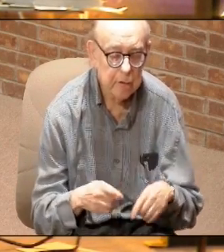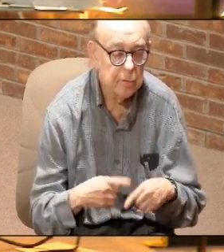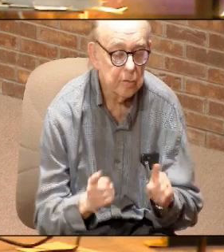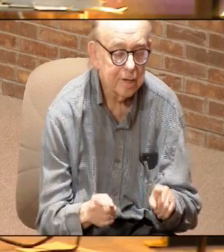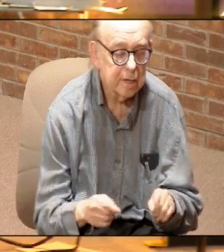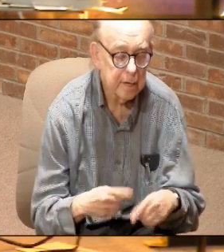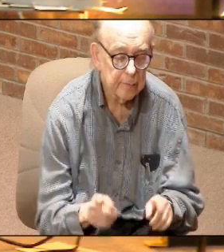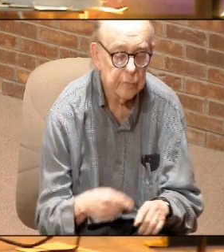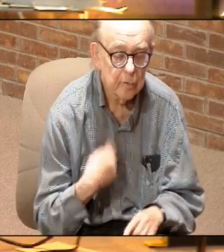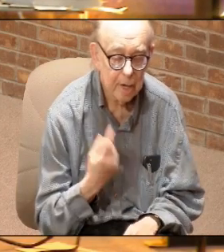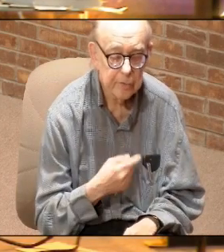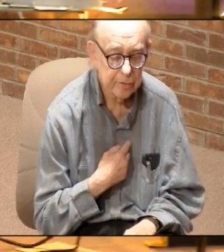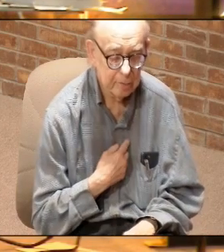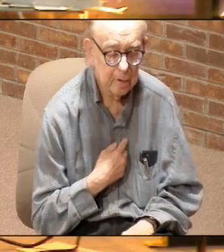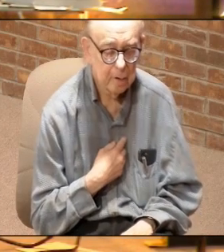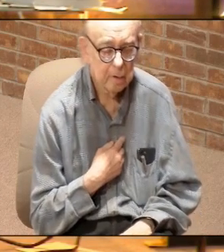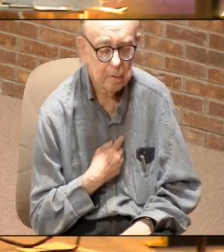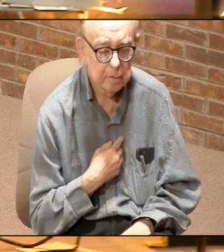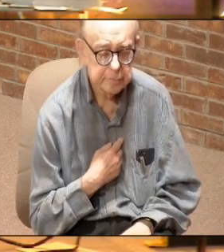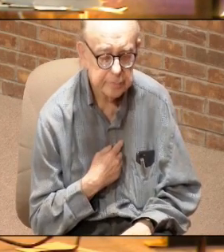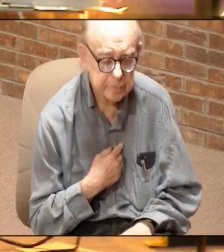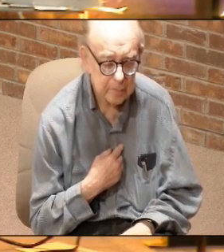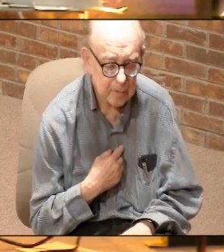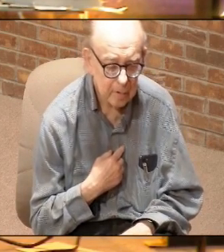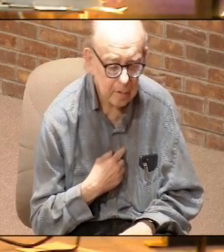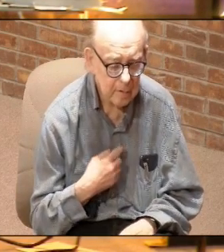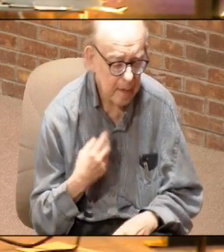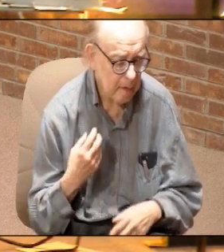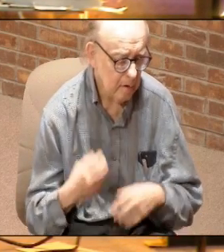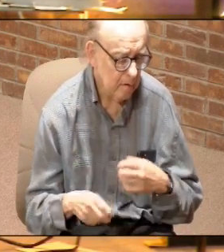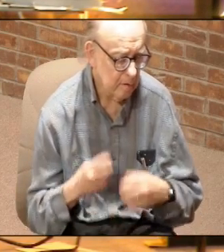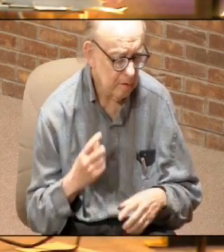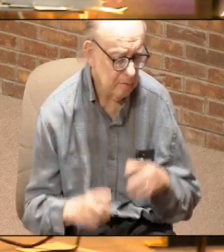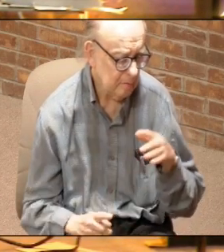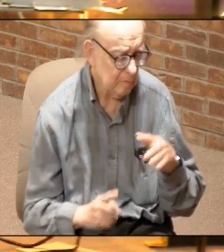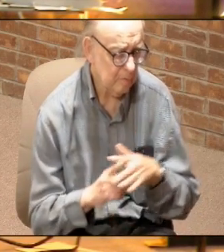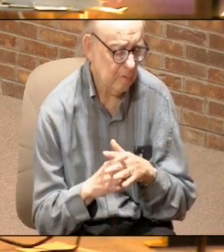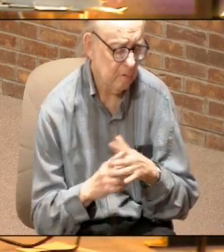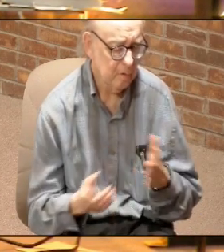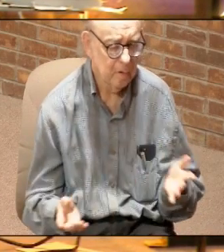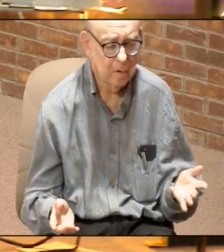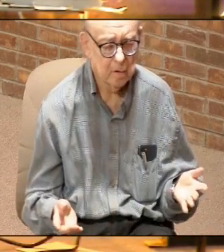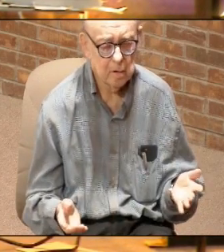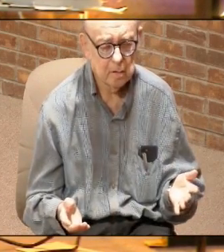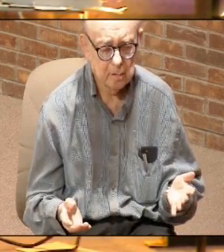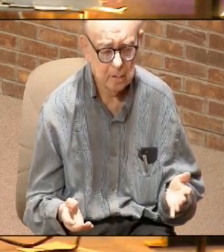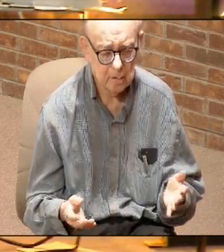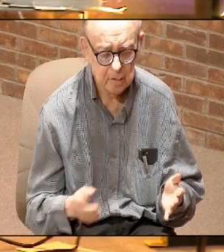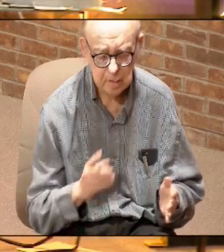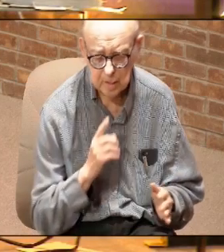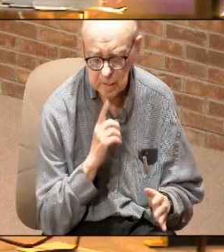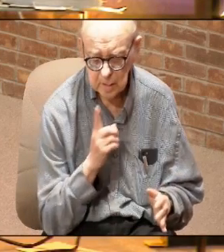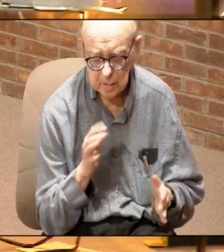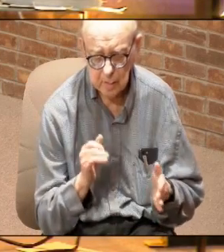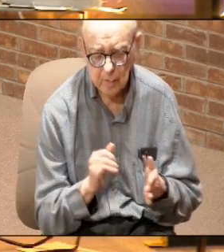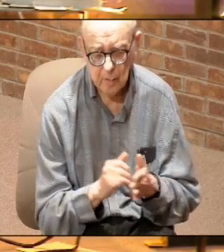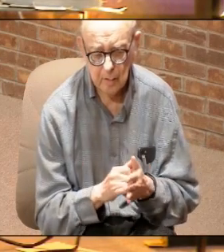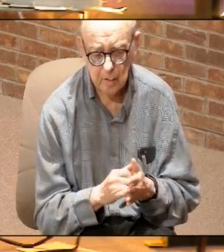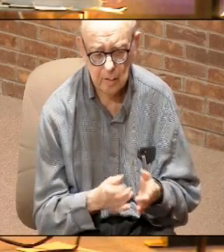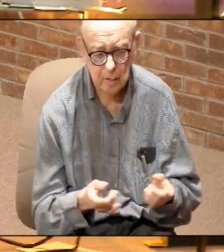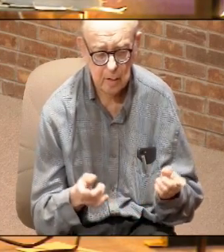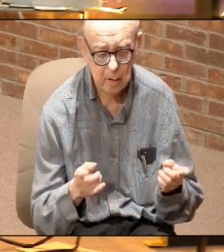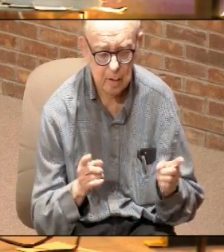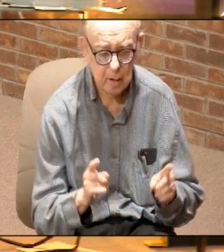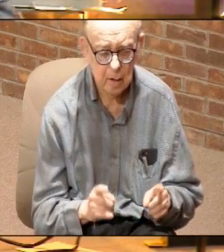us. And the problem that arises is that